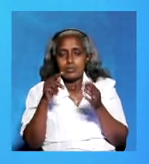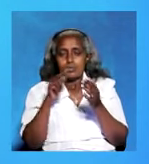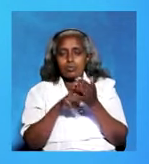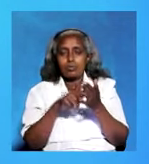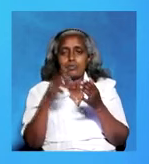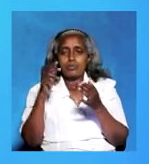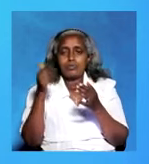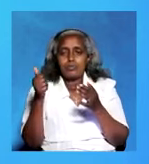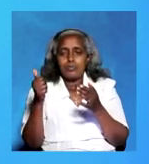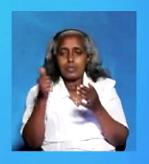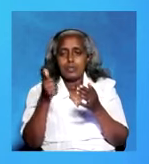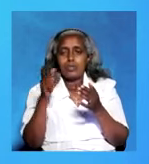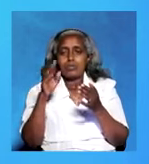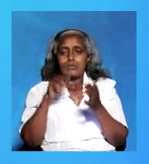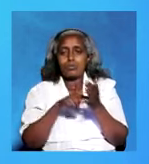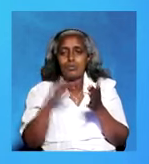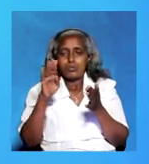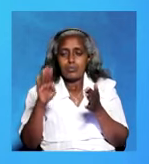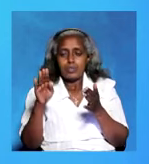dot b,